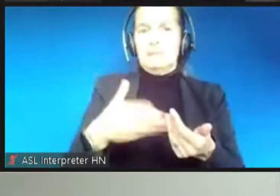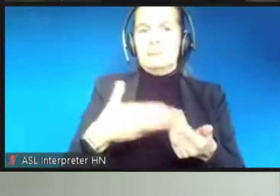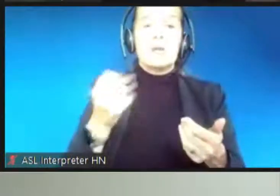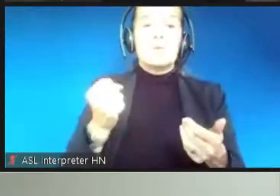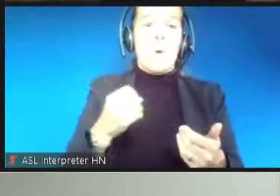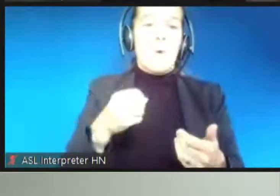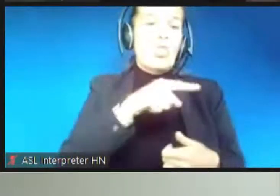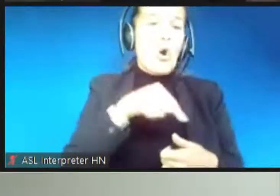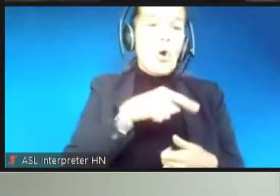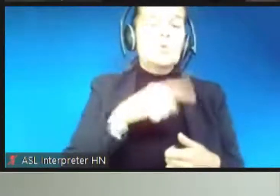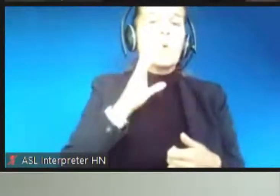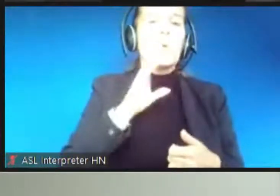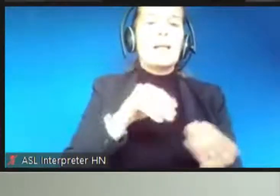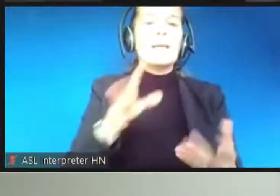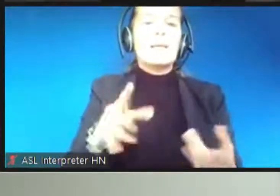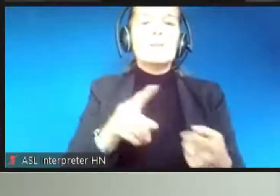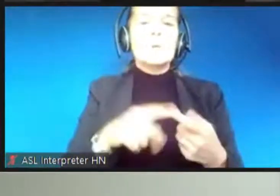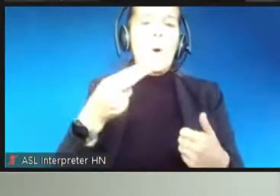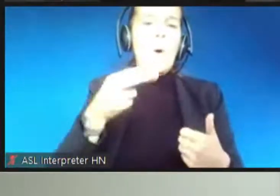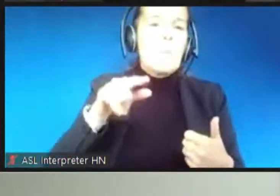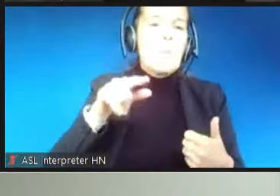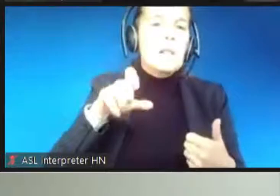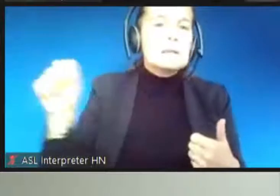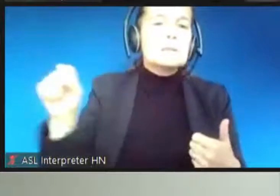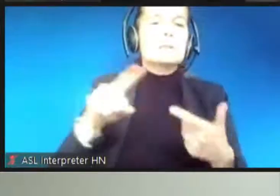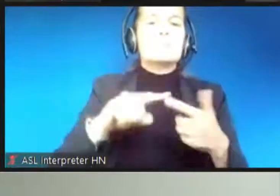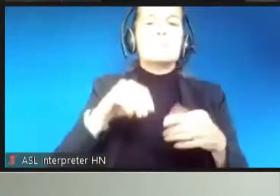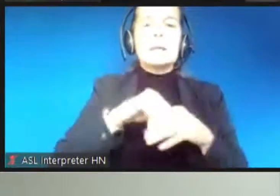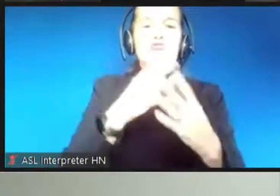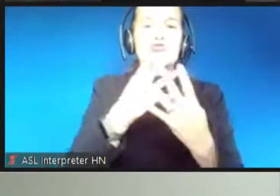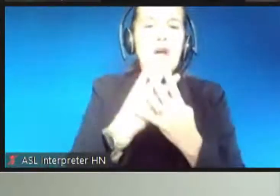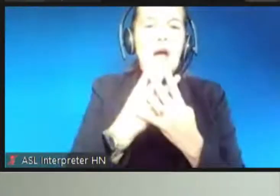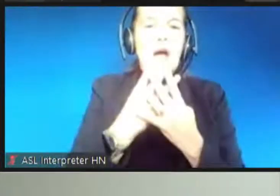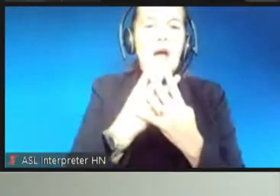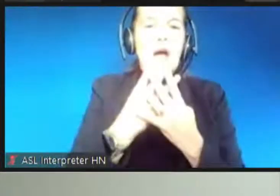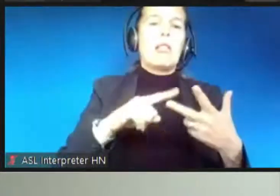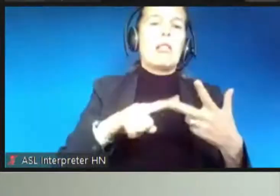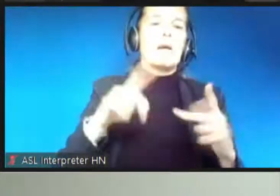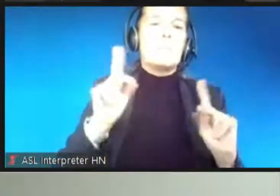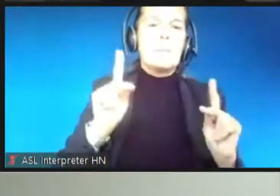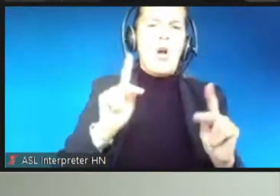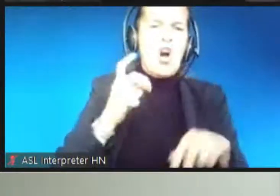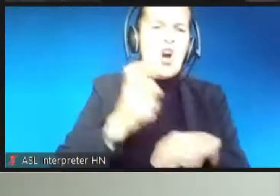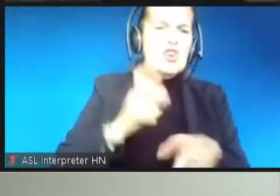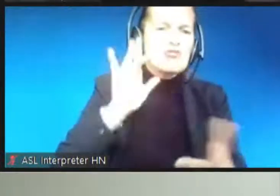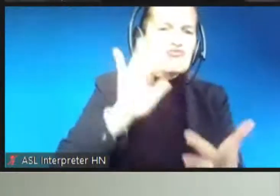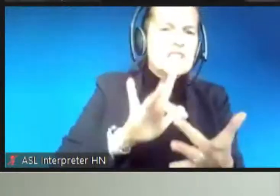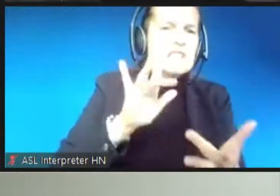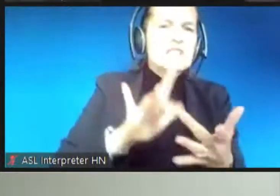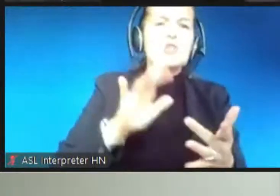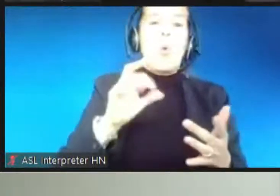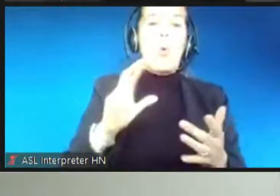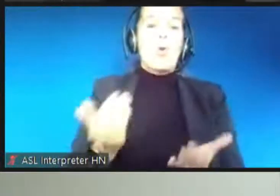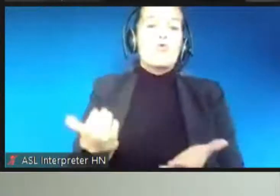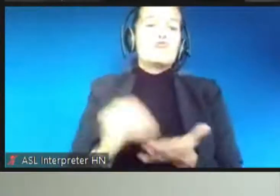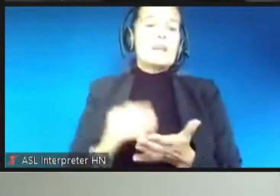to homeless, incarcerated, and hard to reach people, or to revaccinate some